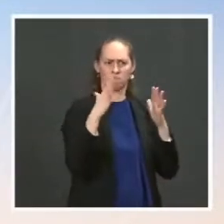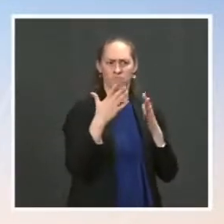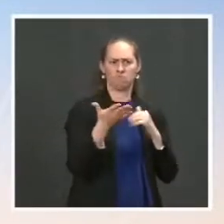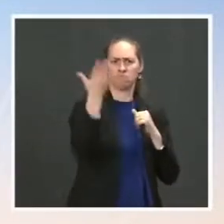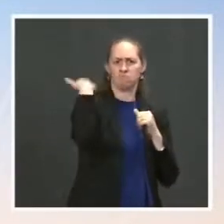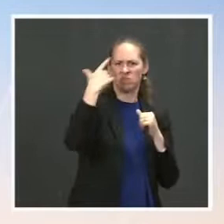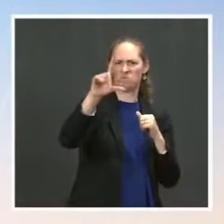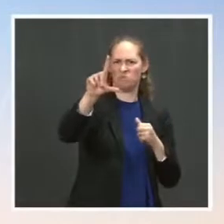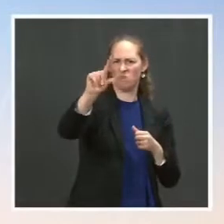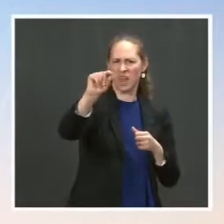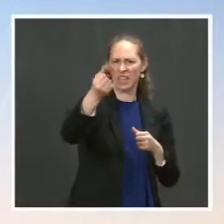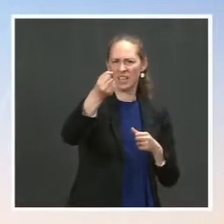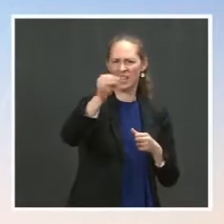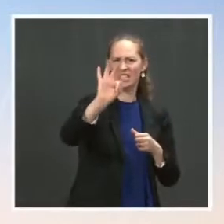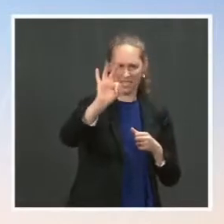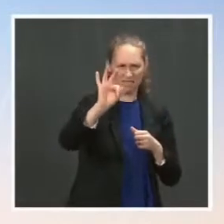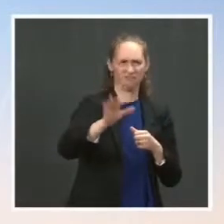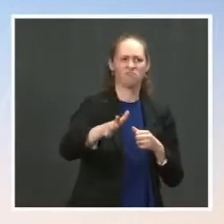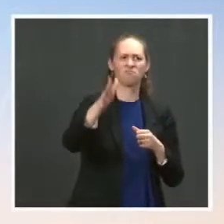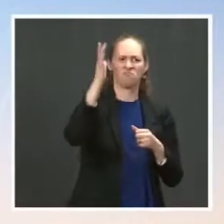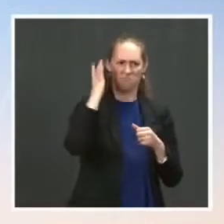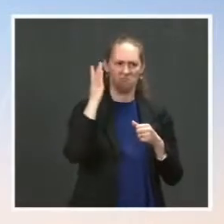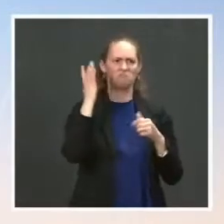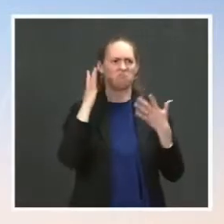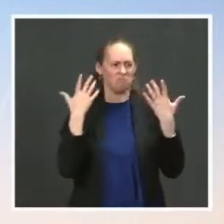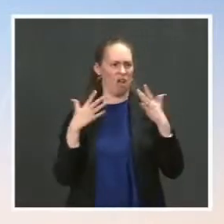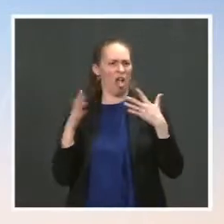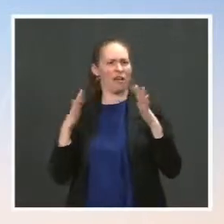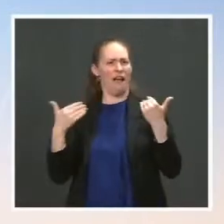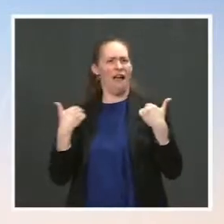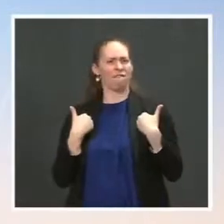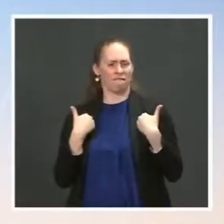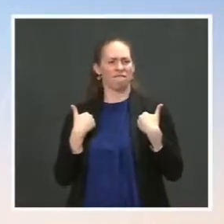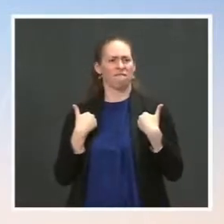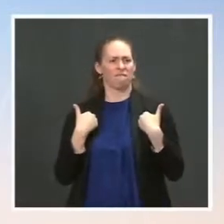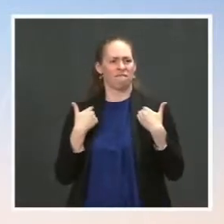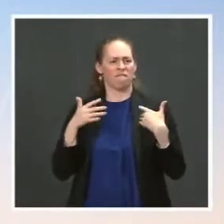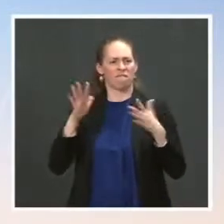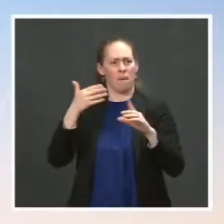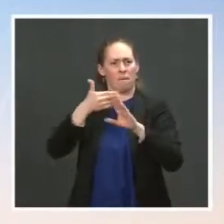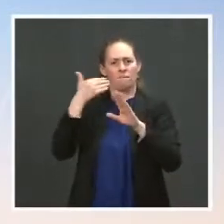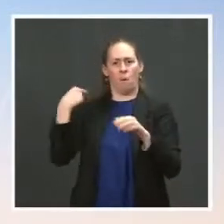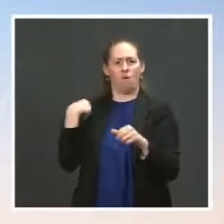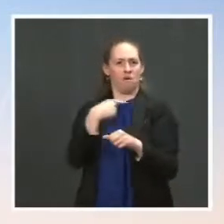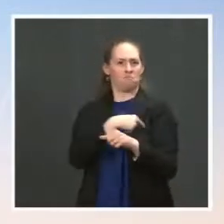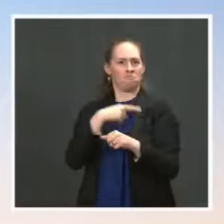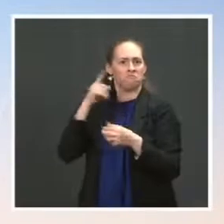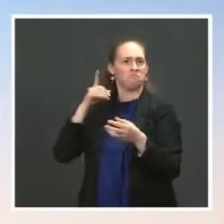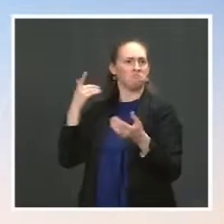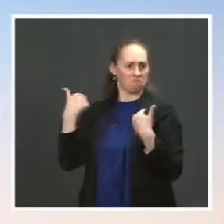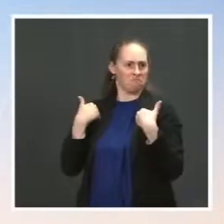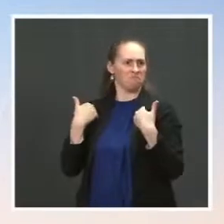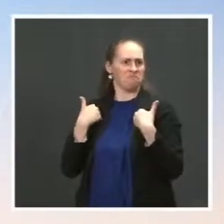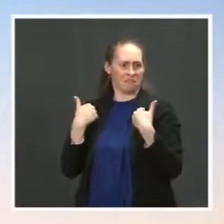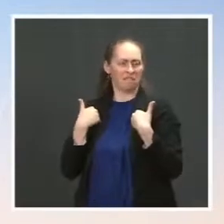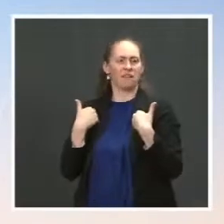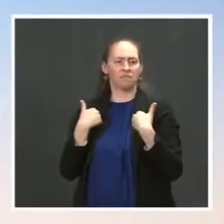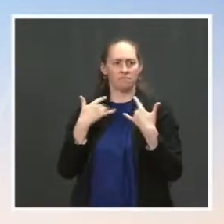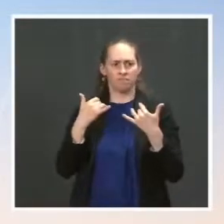came after the previous administration had already made multiple transfers of hundreds of millions of dollars. And our commitment is to